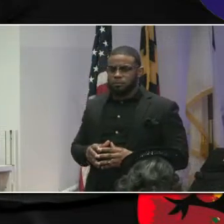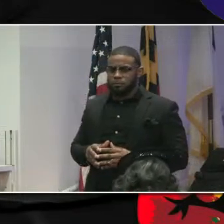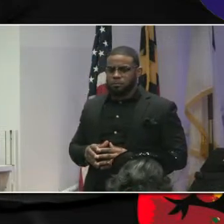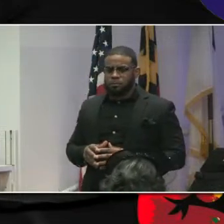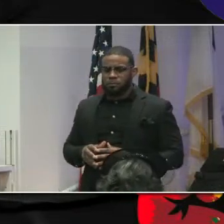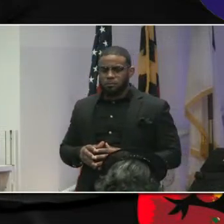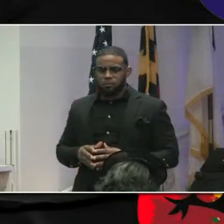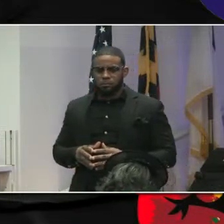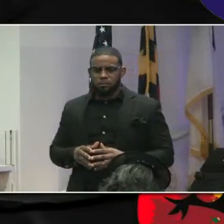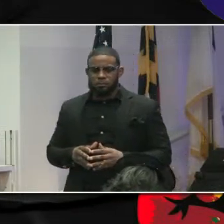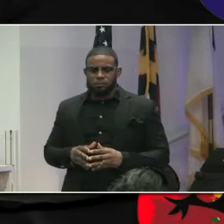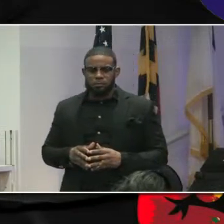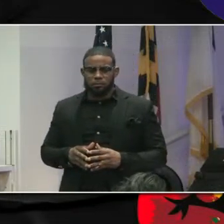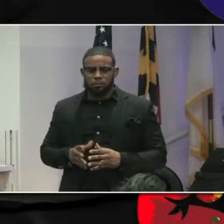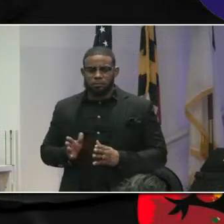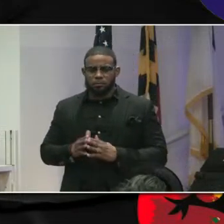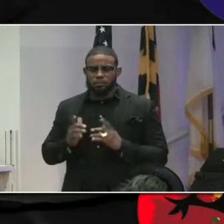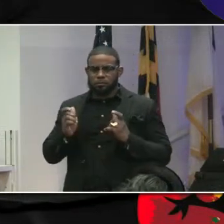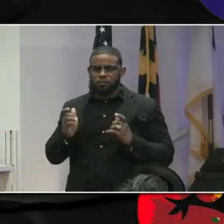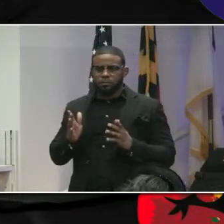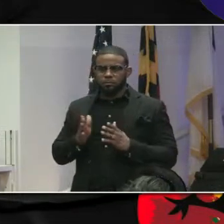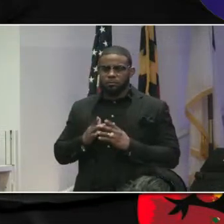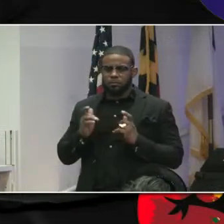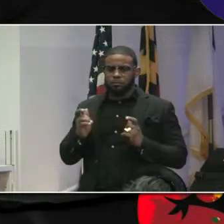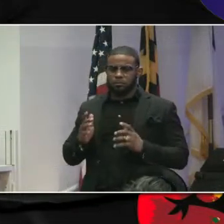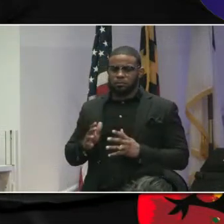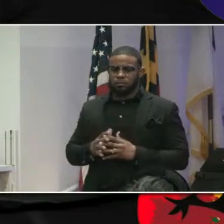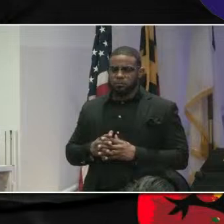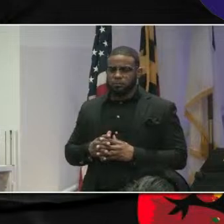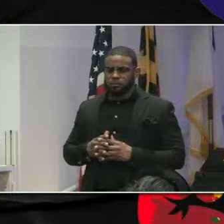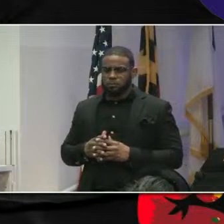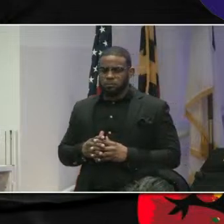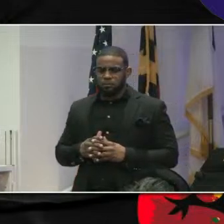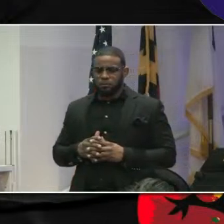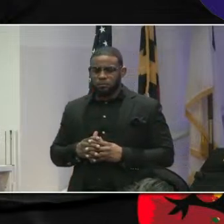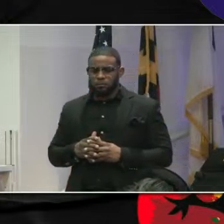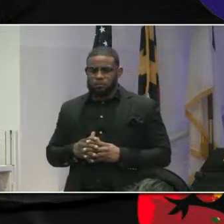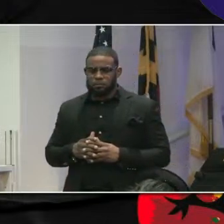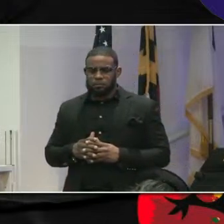Hallelujah. Hallelujah. Hallelujah.